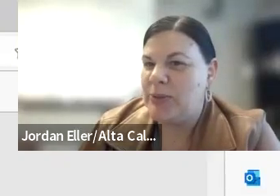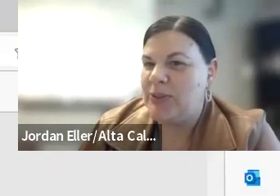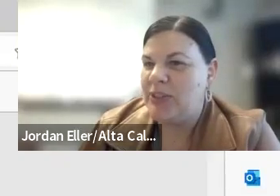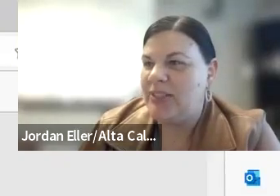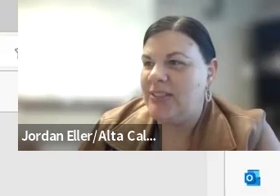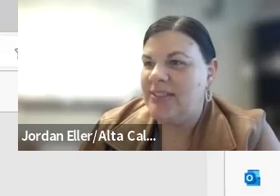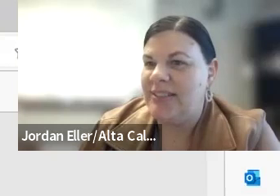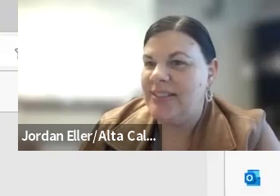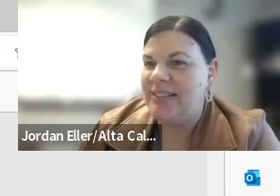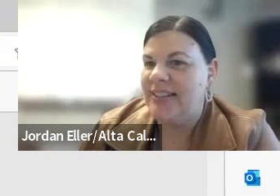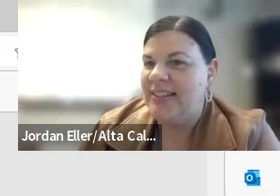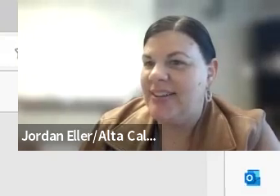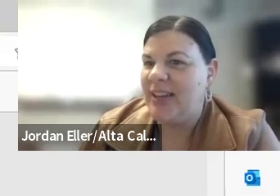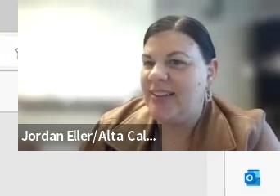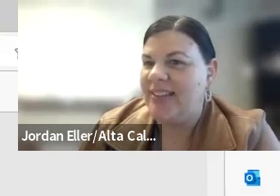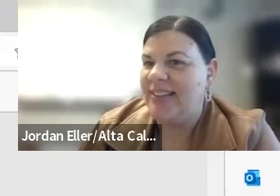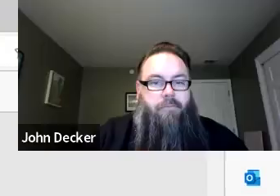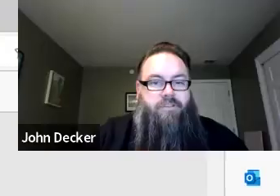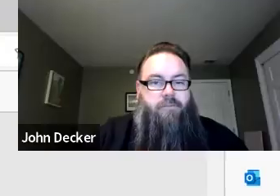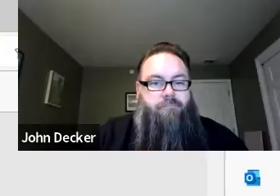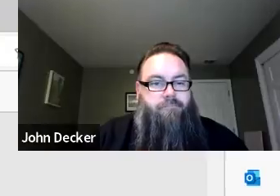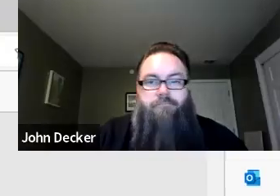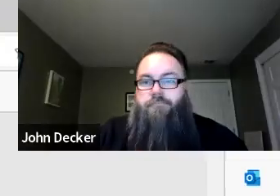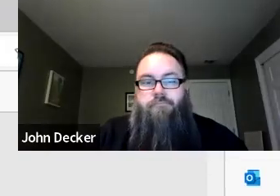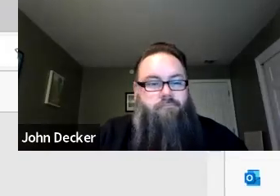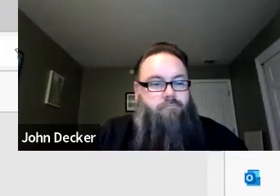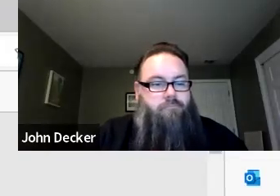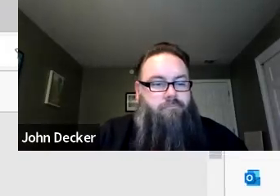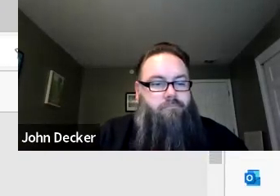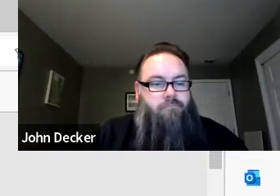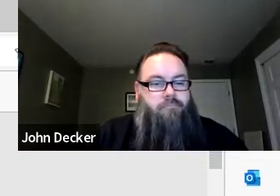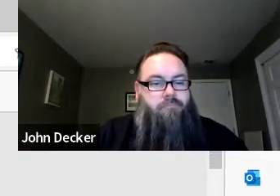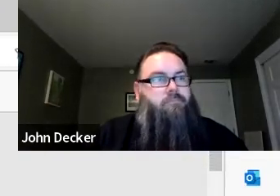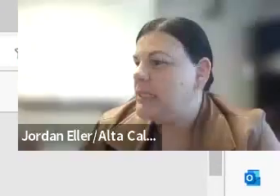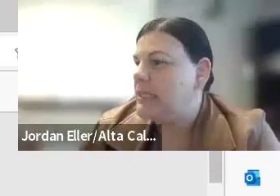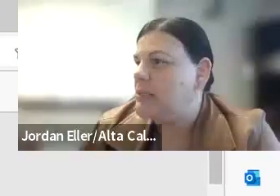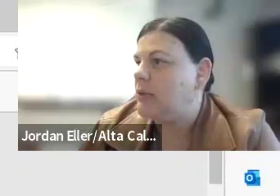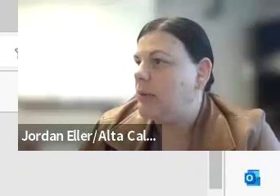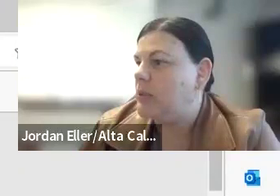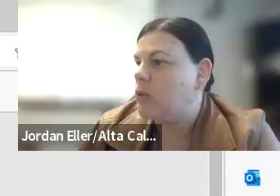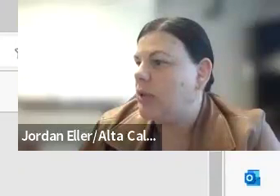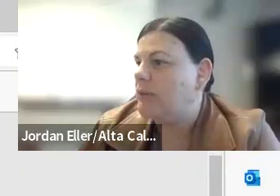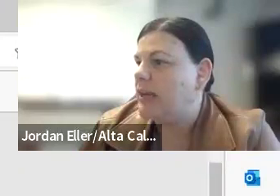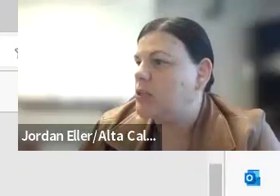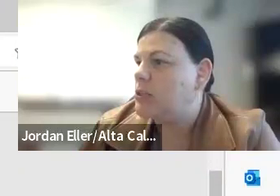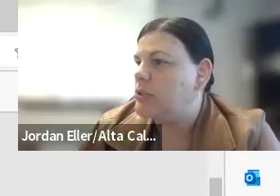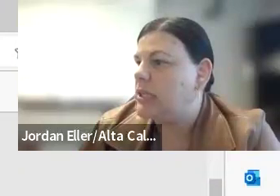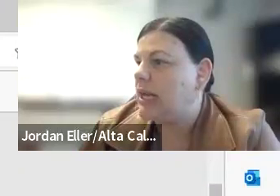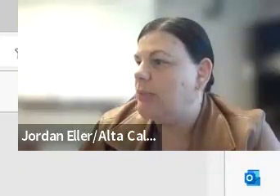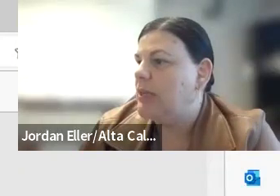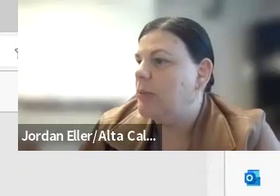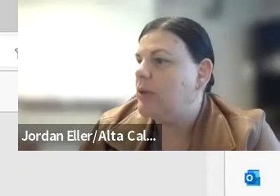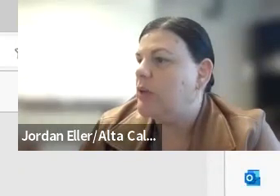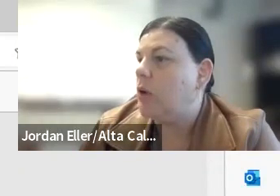actual proposal, John? Okay. Yeah, looks good. Okay. Cool. So it'll give you all the details. I know I'm scrolling kind of fast just due